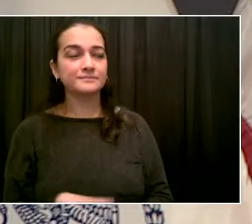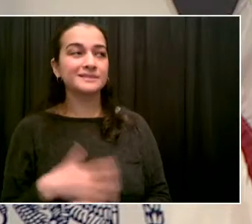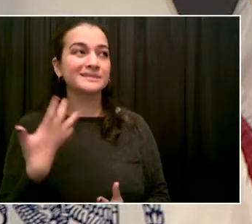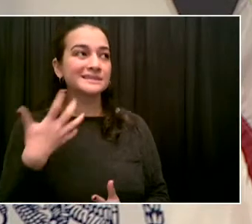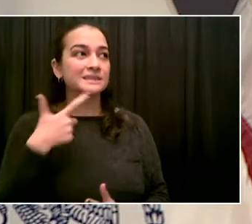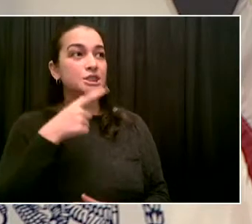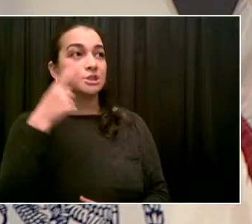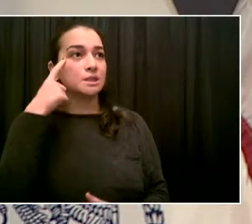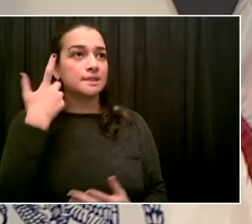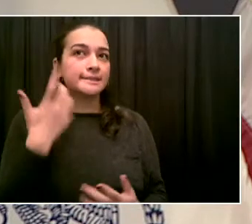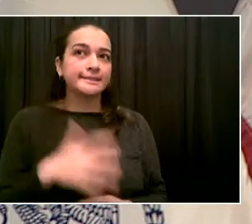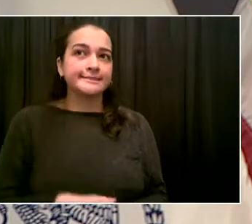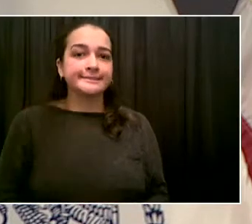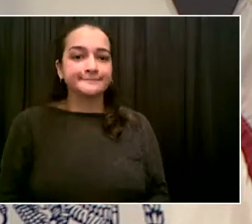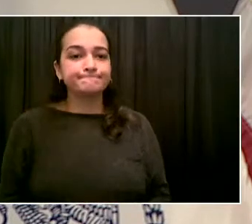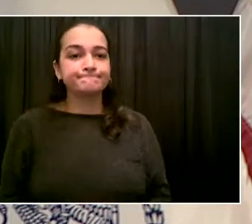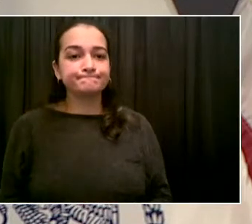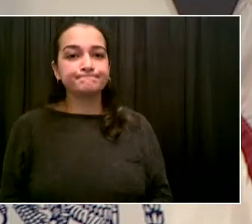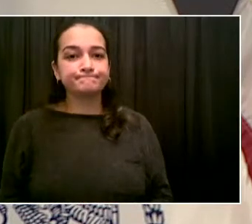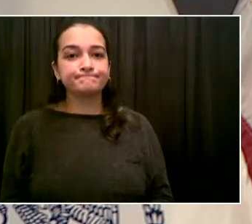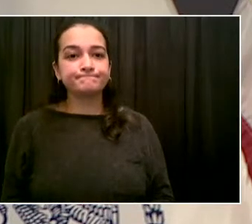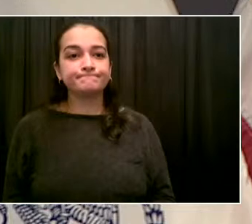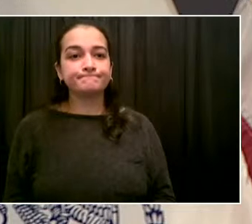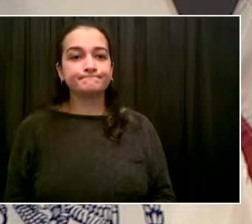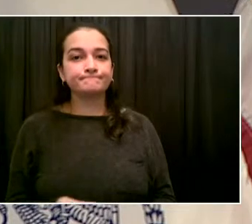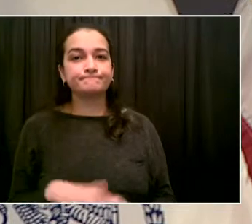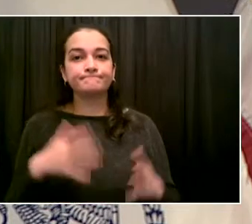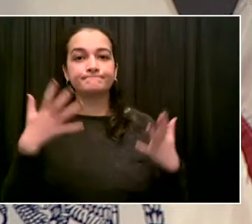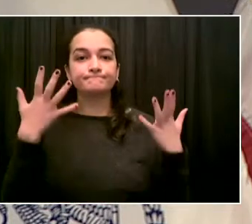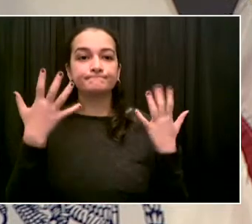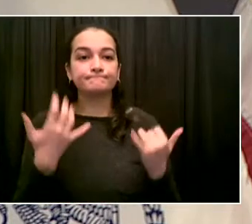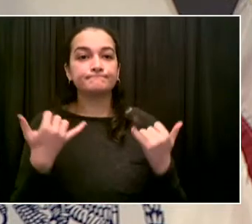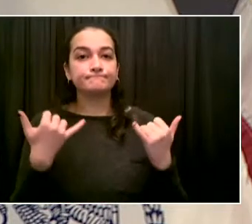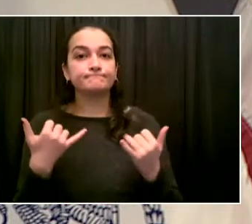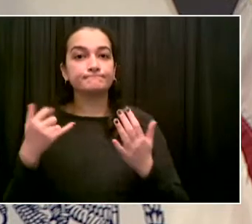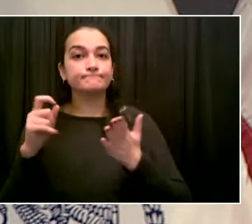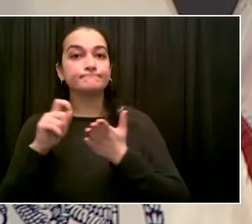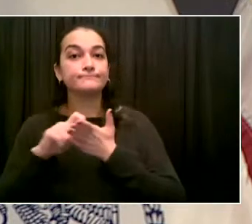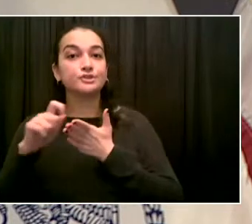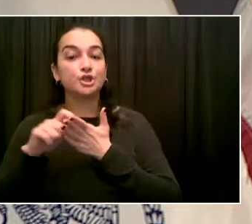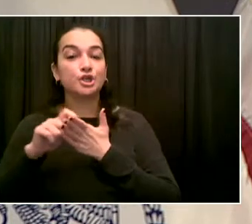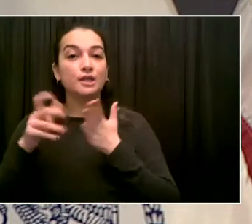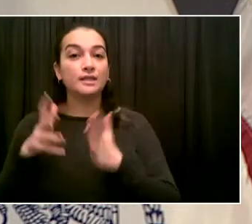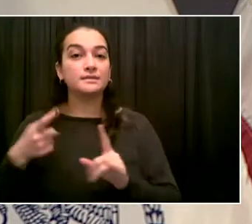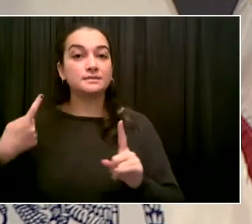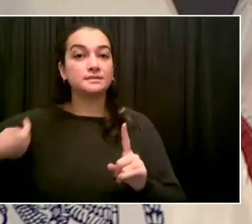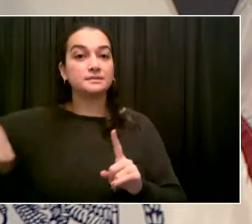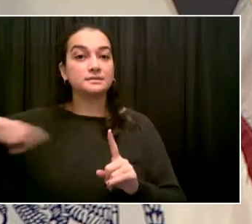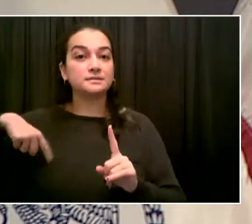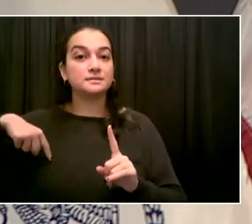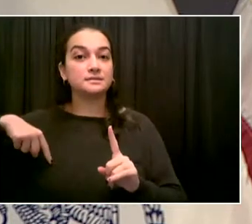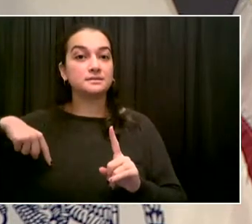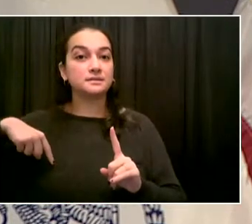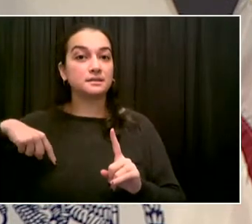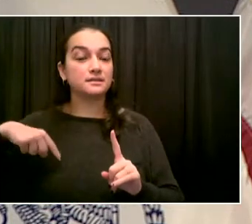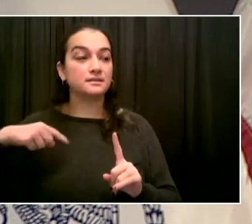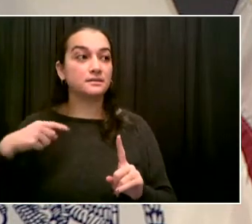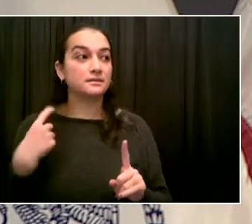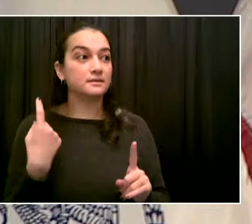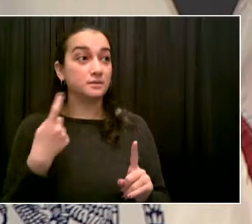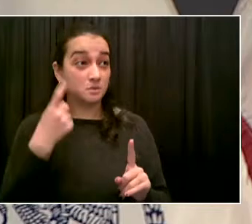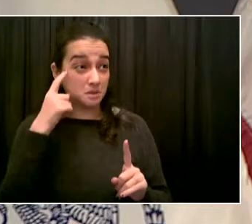pressers will be in person for us in the media? I think that's what his question was. Yeah,